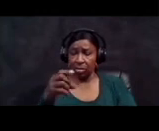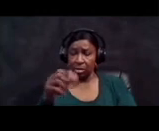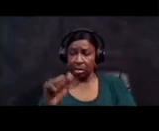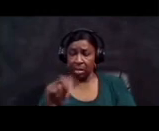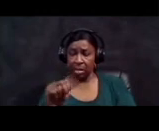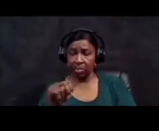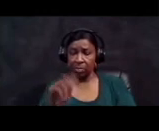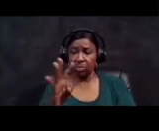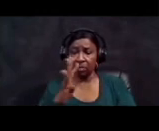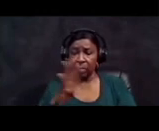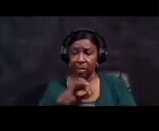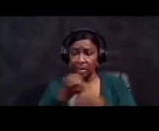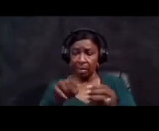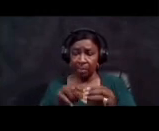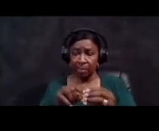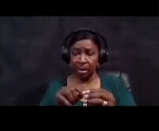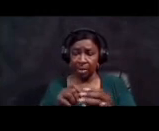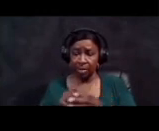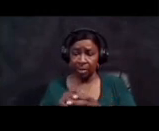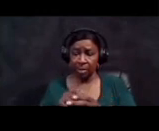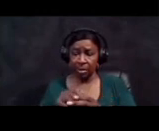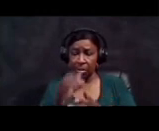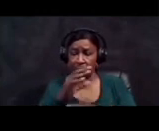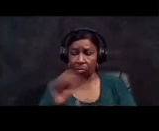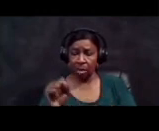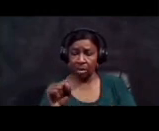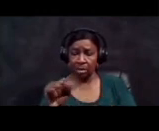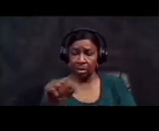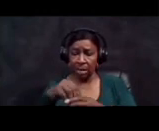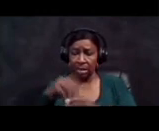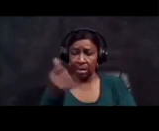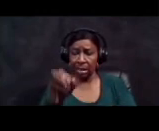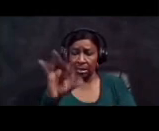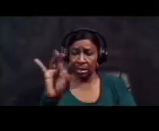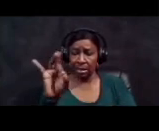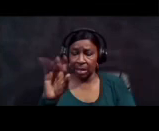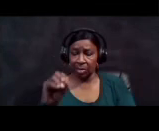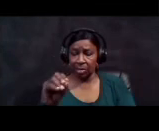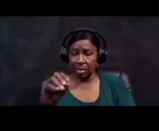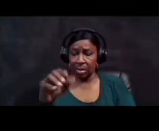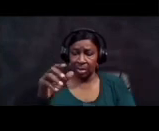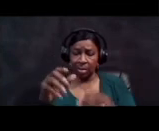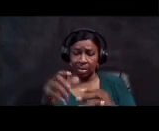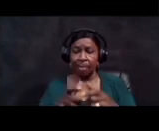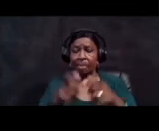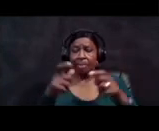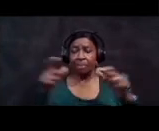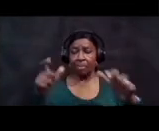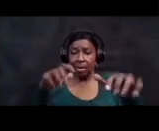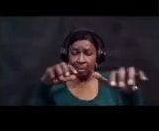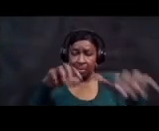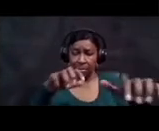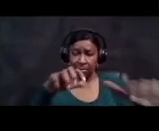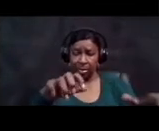referenced was the 1980 mass migration, often called the Mariel boat lift, in